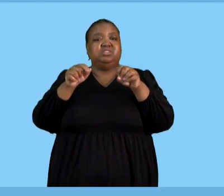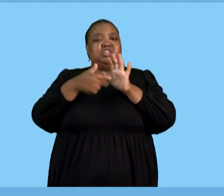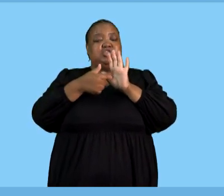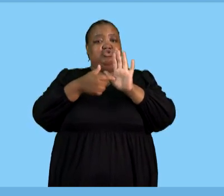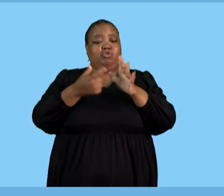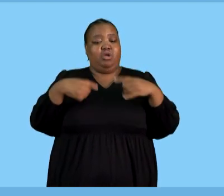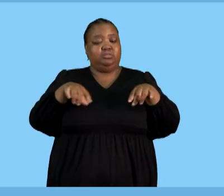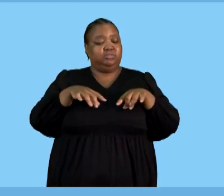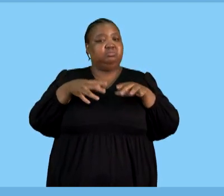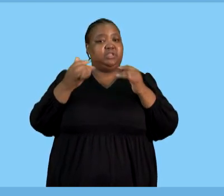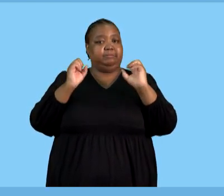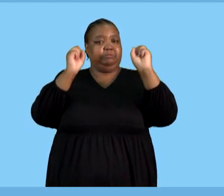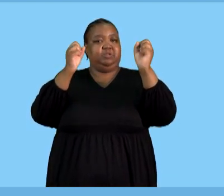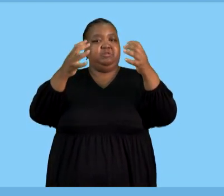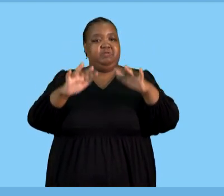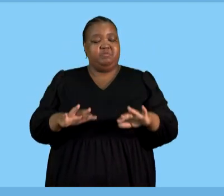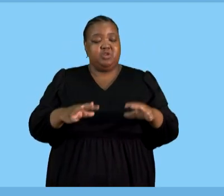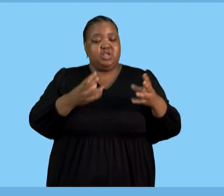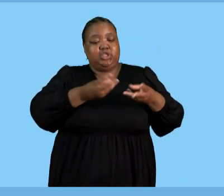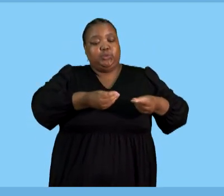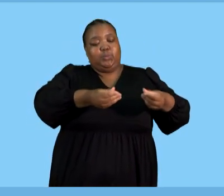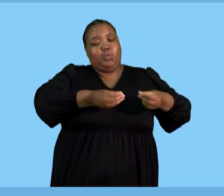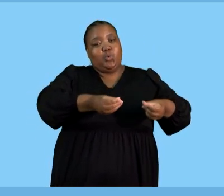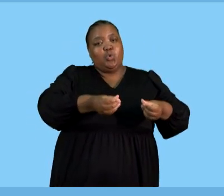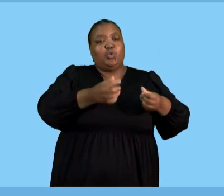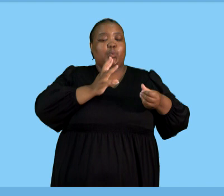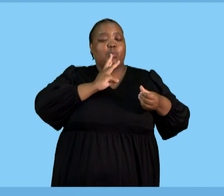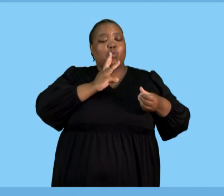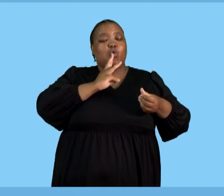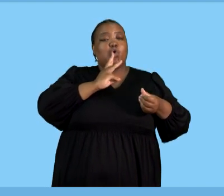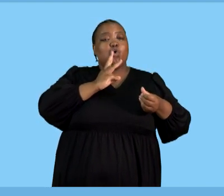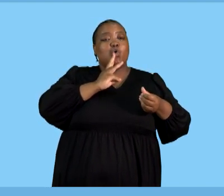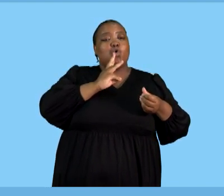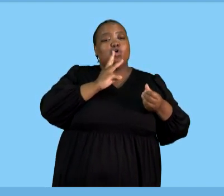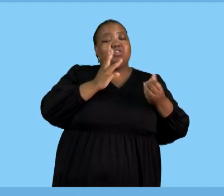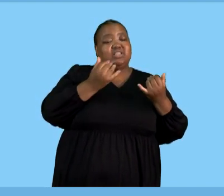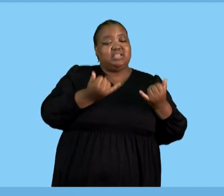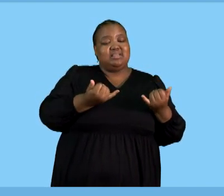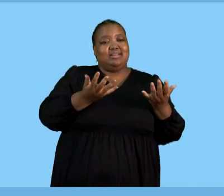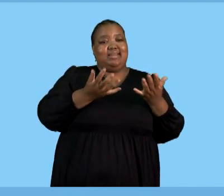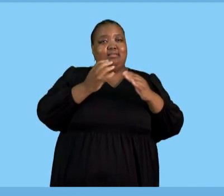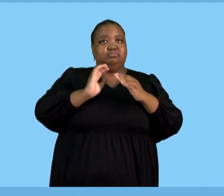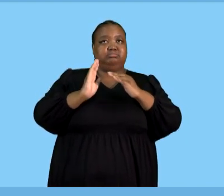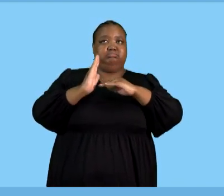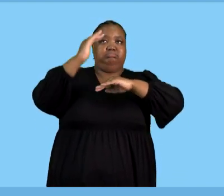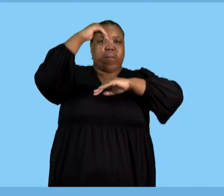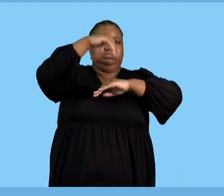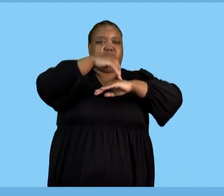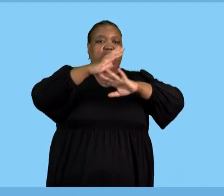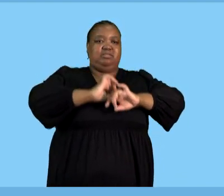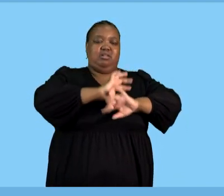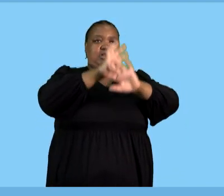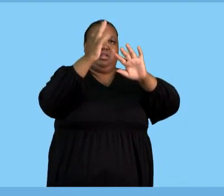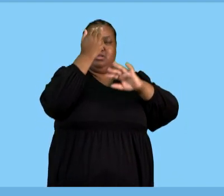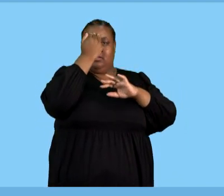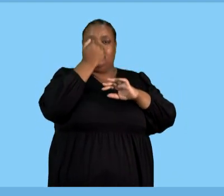about the smooth surface and a rough surface. The smooth water gives us a clear image of this mountain. However, this